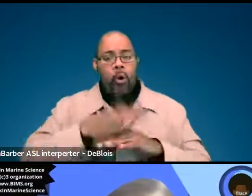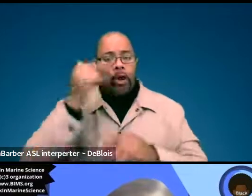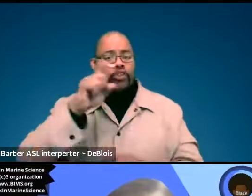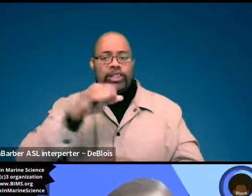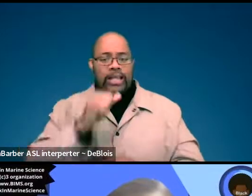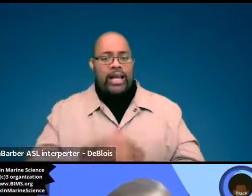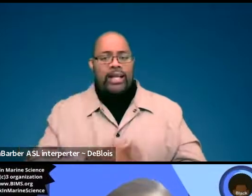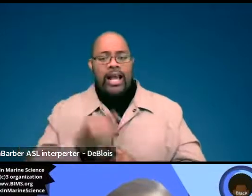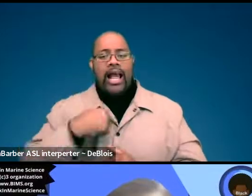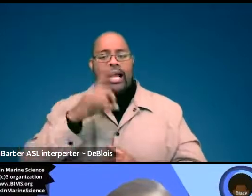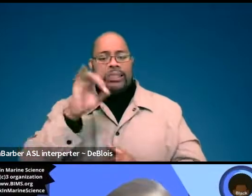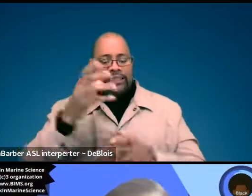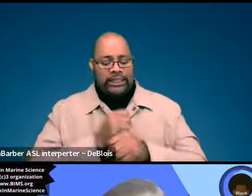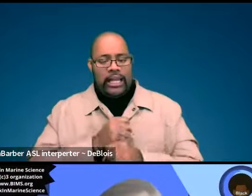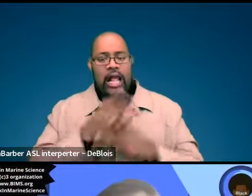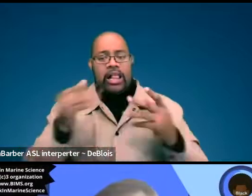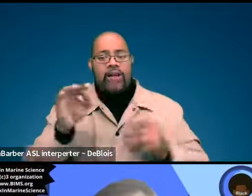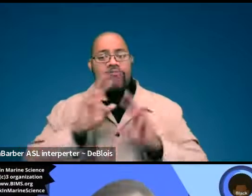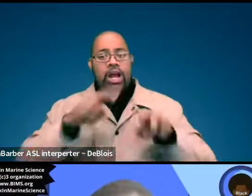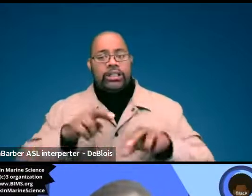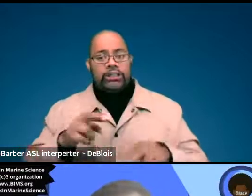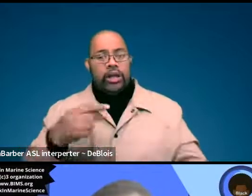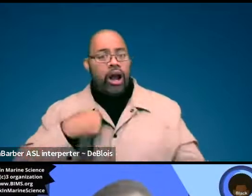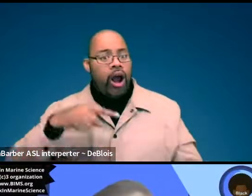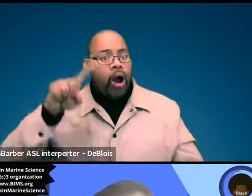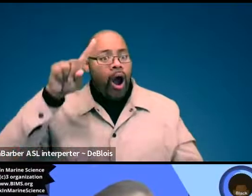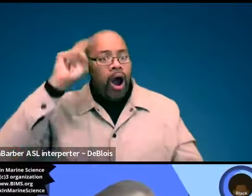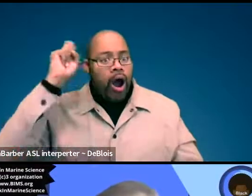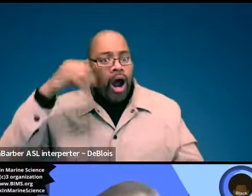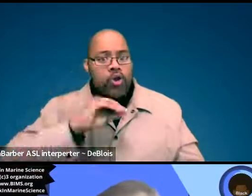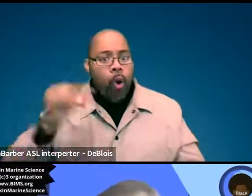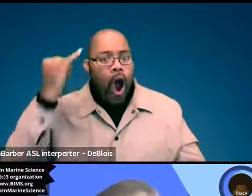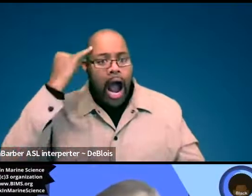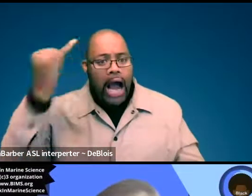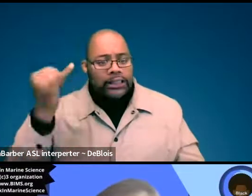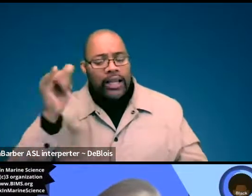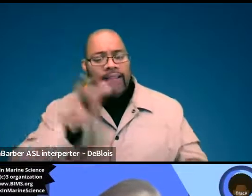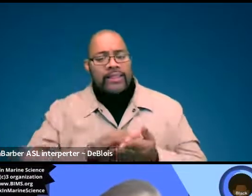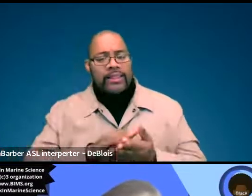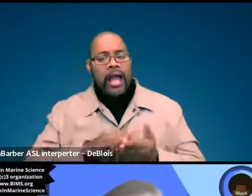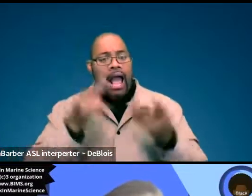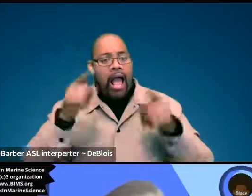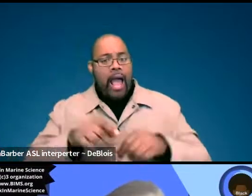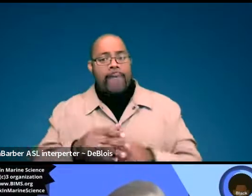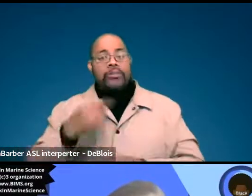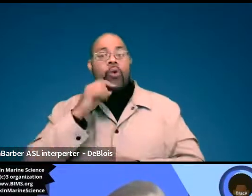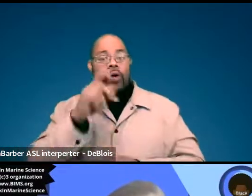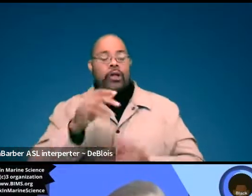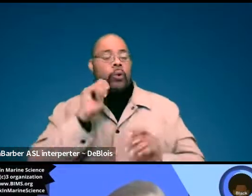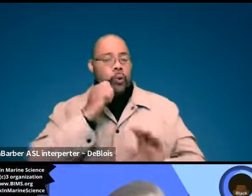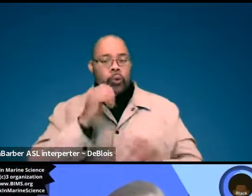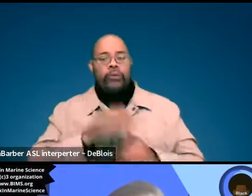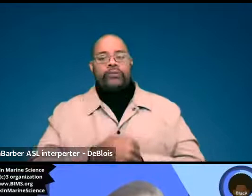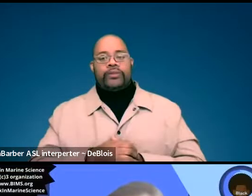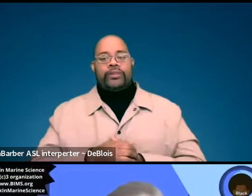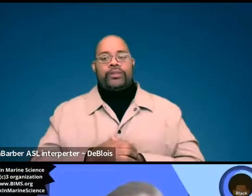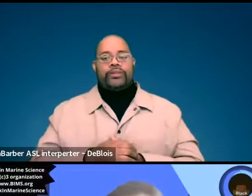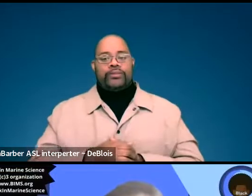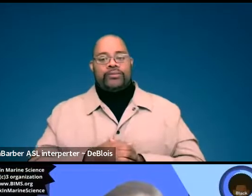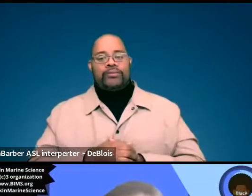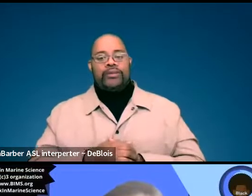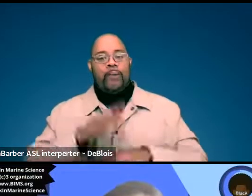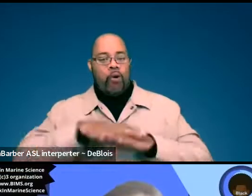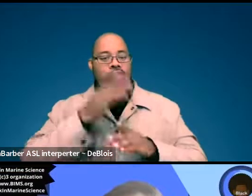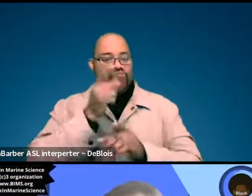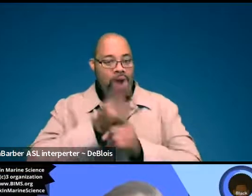shouldn't. And I did get a lot of reactions like, I had no idea that this was going to happen. I'm like, okay, cool. So I'm on the